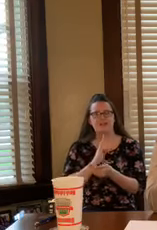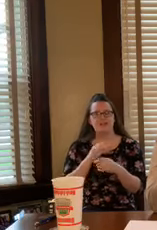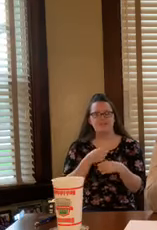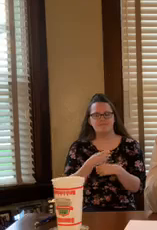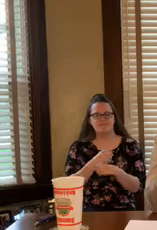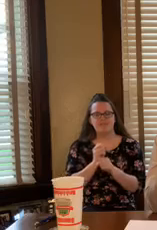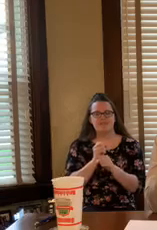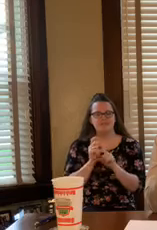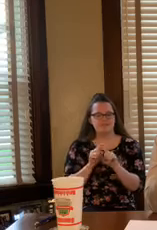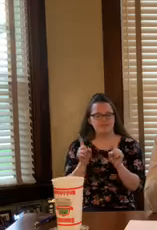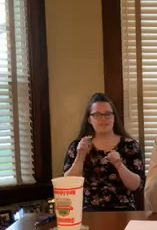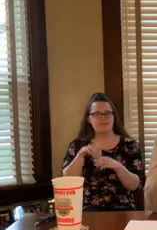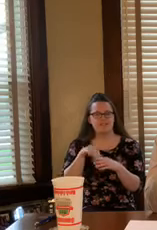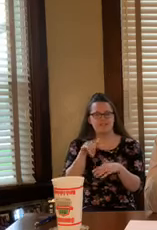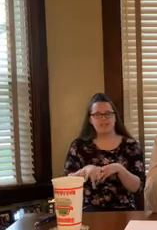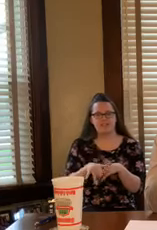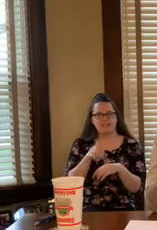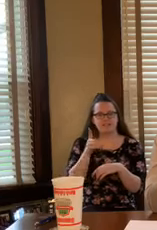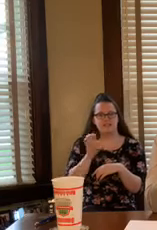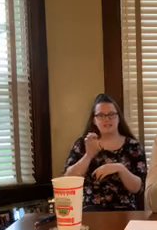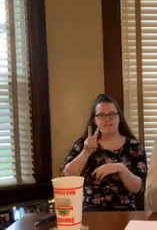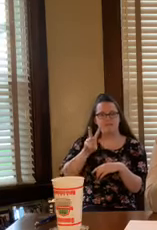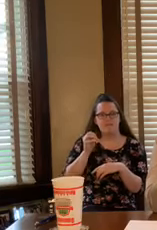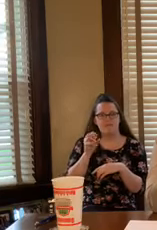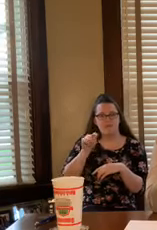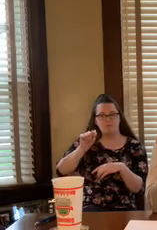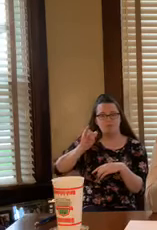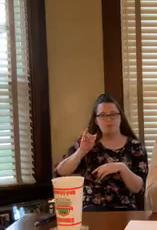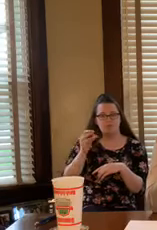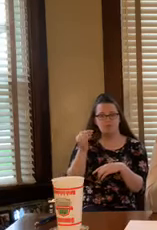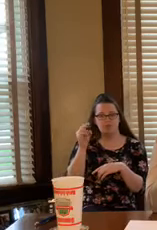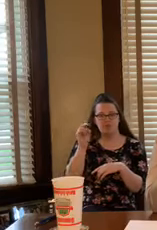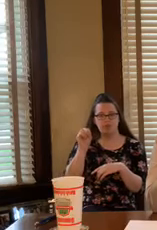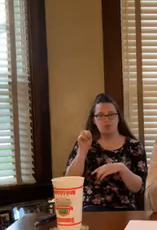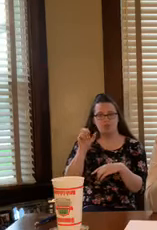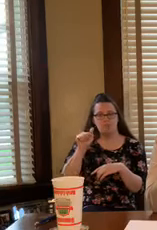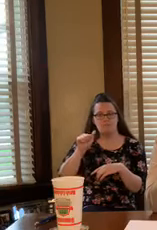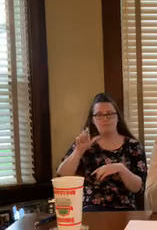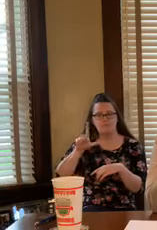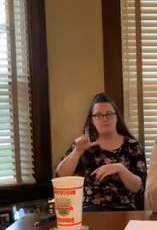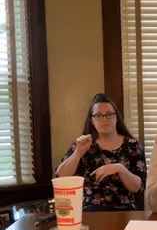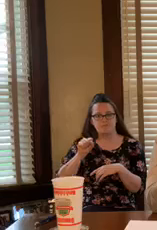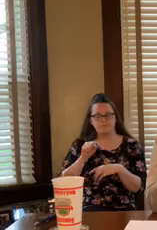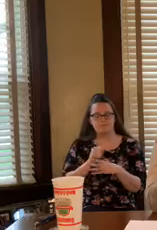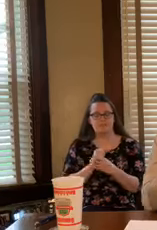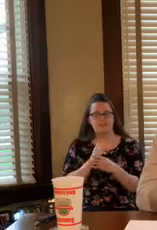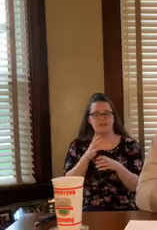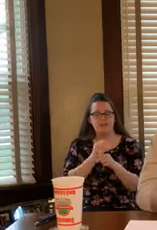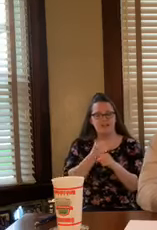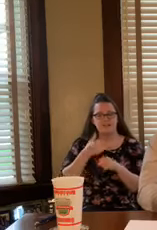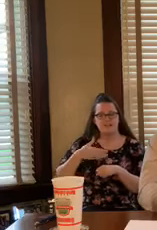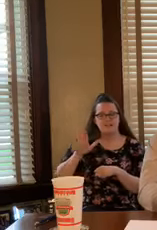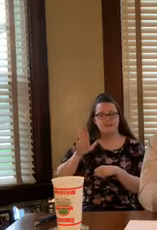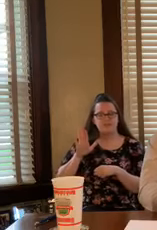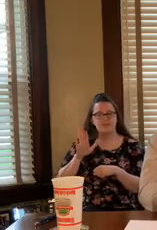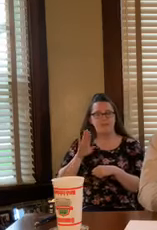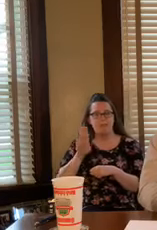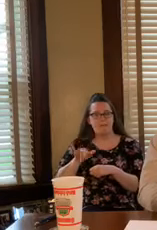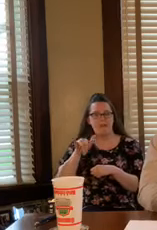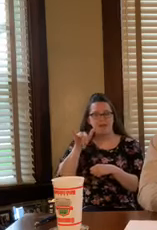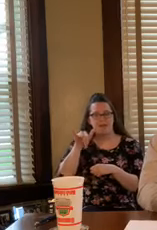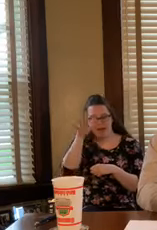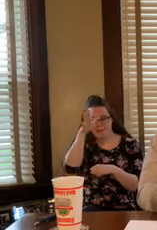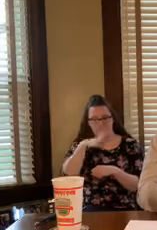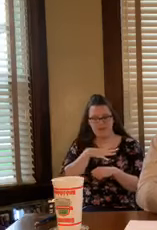a lot of private messages of people that have been tuning in and people that have been blessed. Got a testimonial last week of a man that I've known